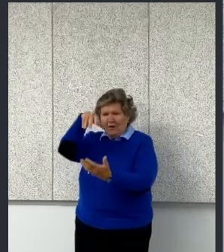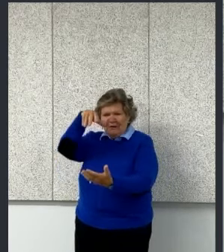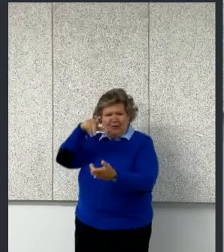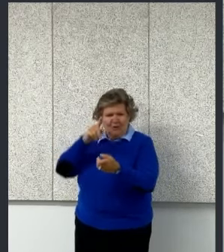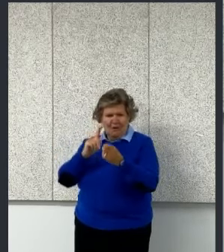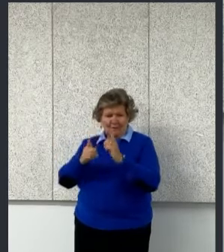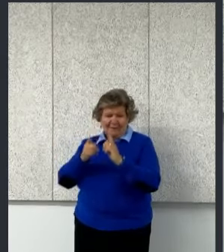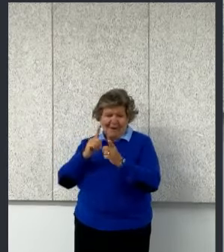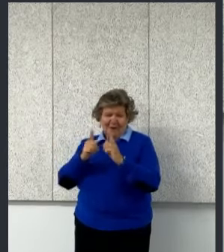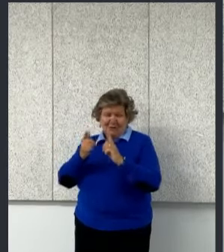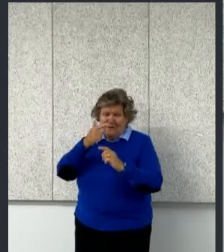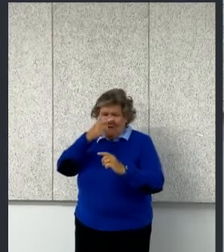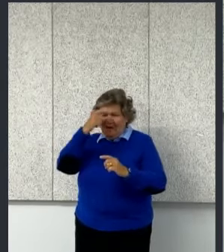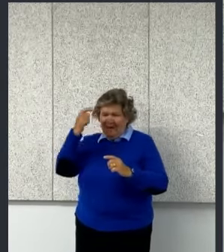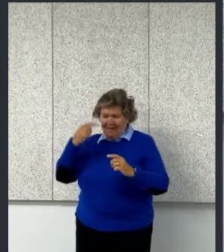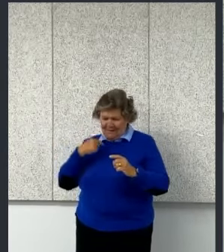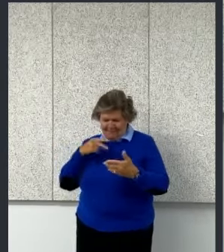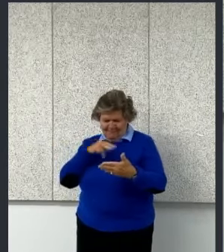not, you know,